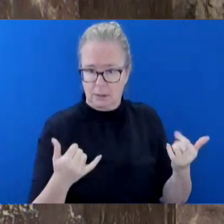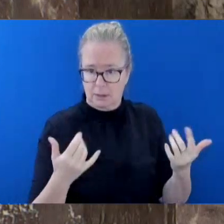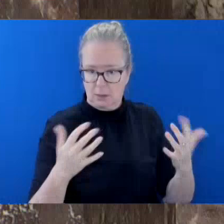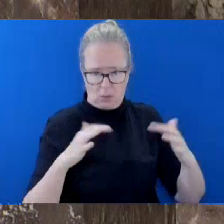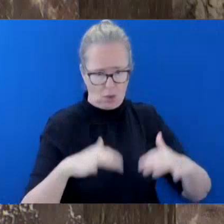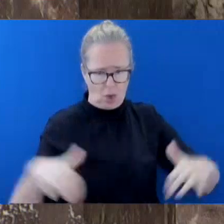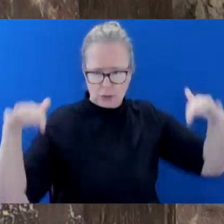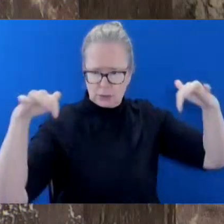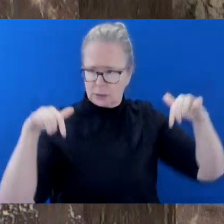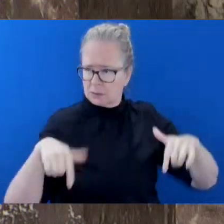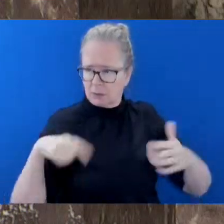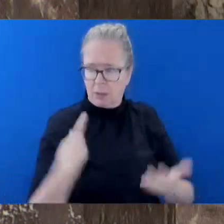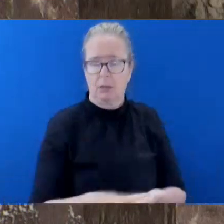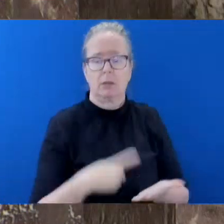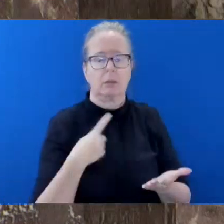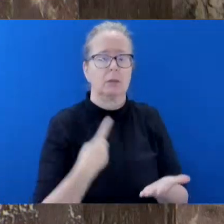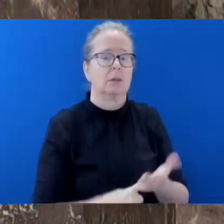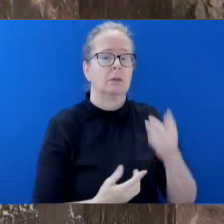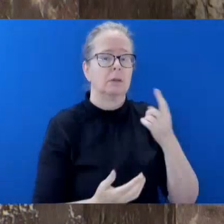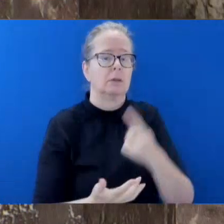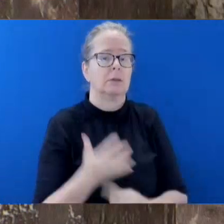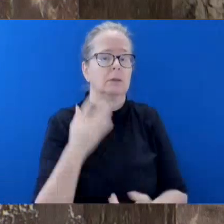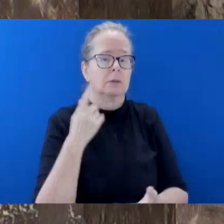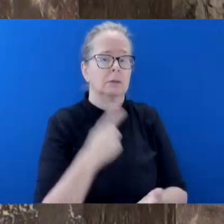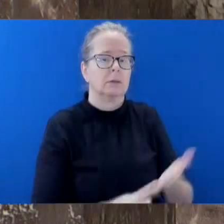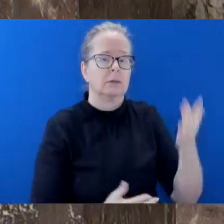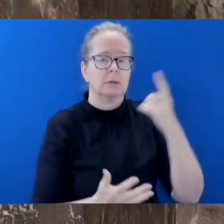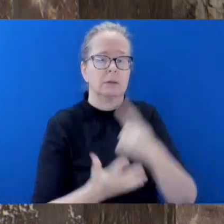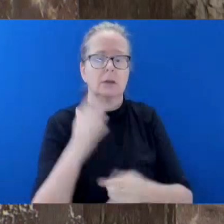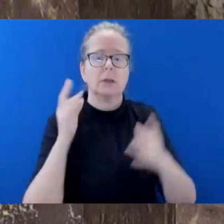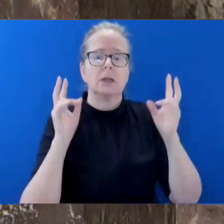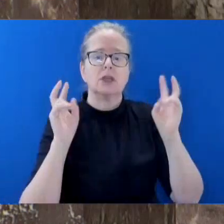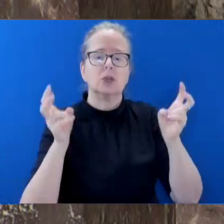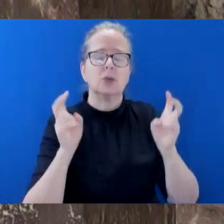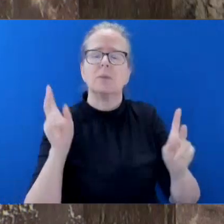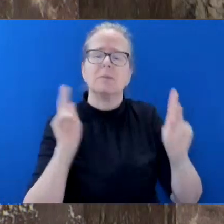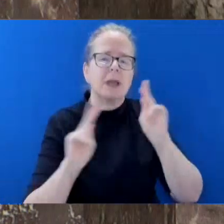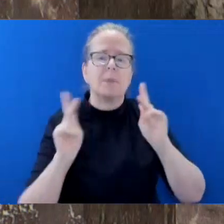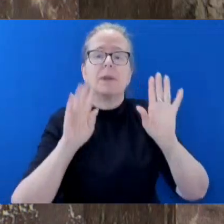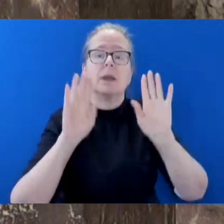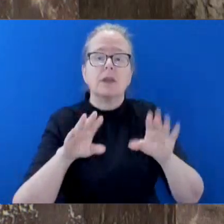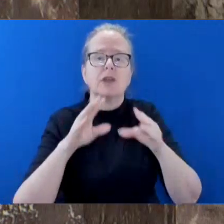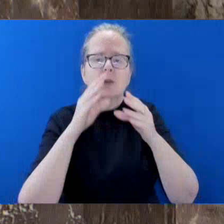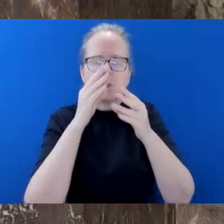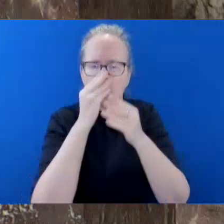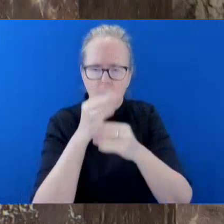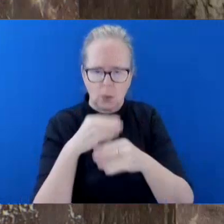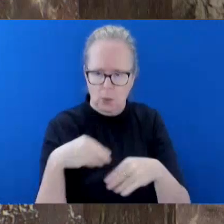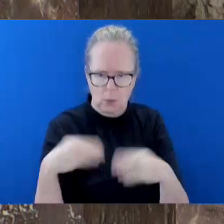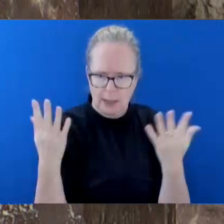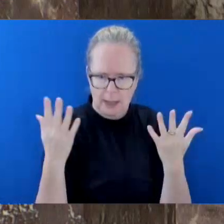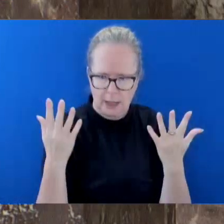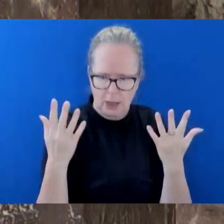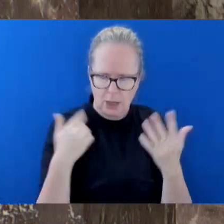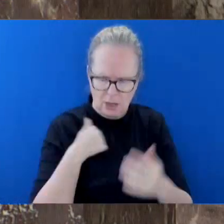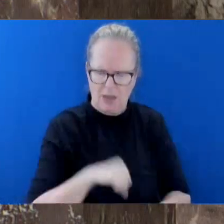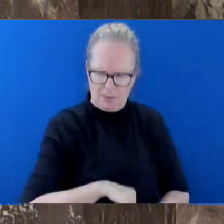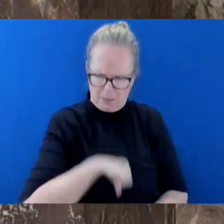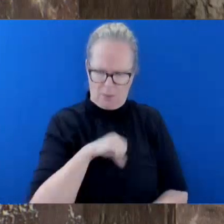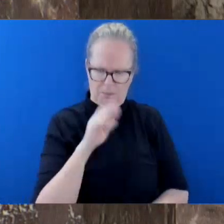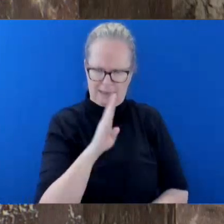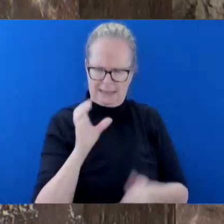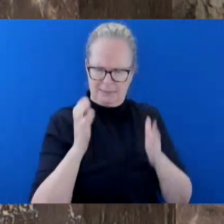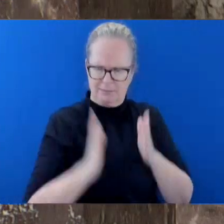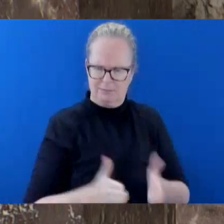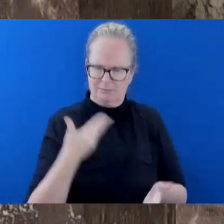proud British Columbian. My colleagues are proud about being British Columbians. I'm proud to be a Canadian, a representative of this country at the